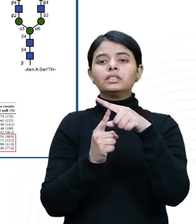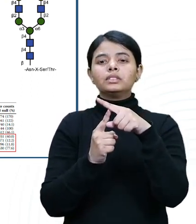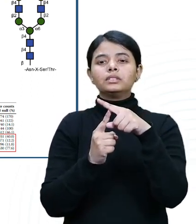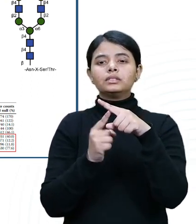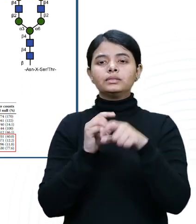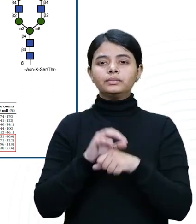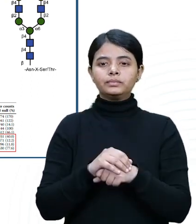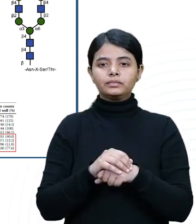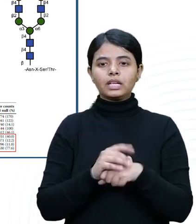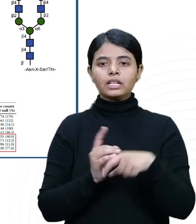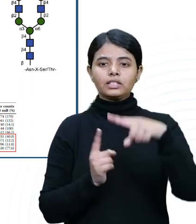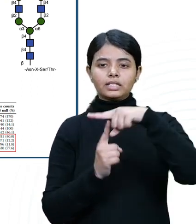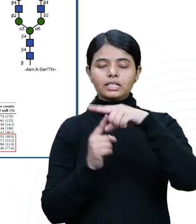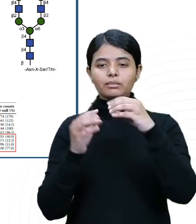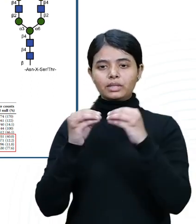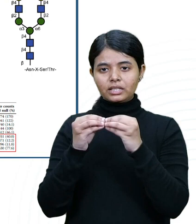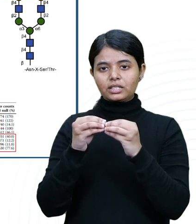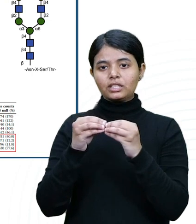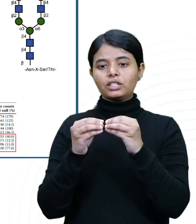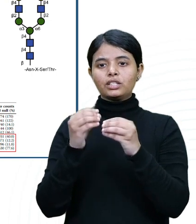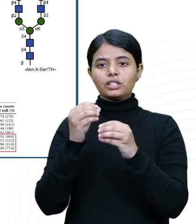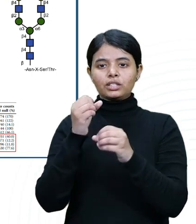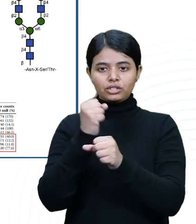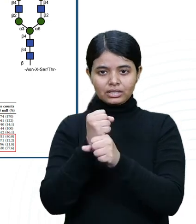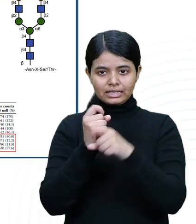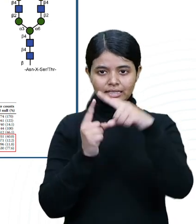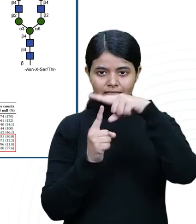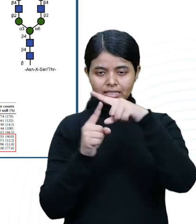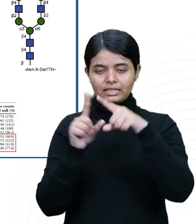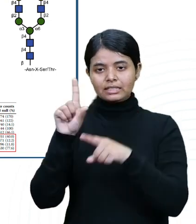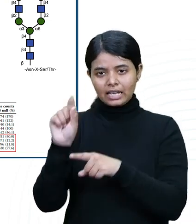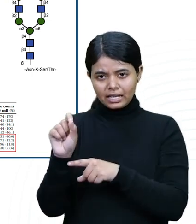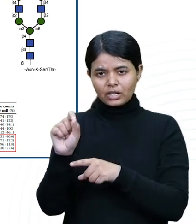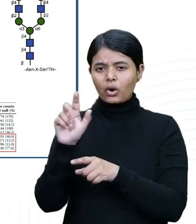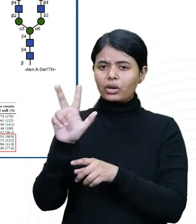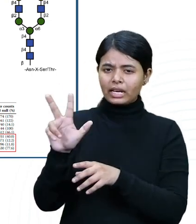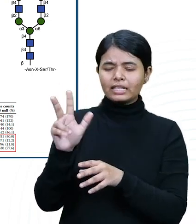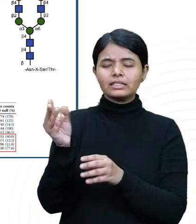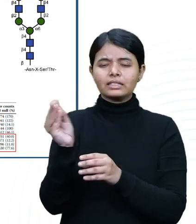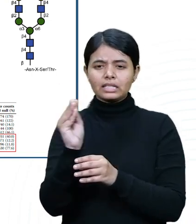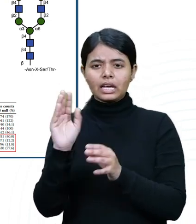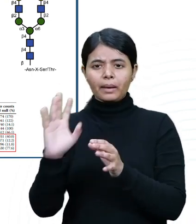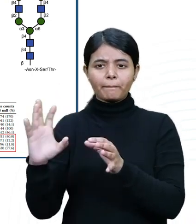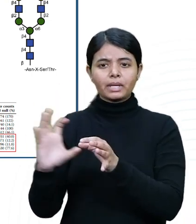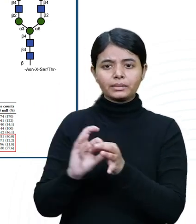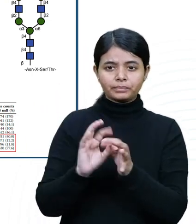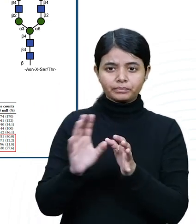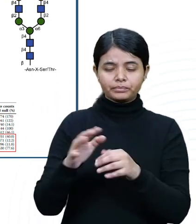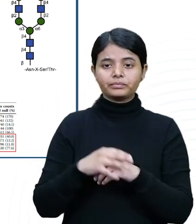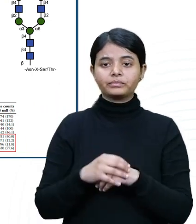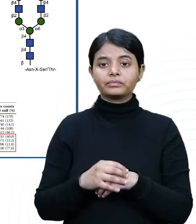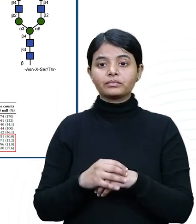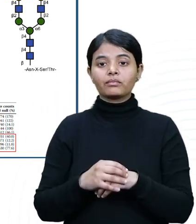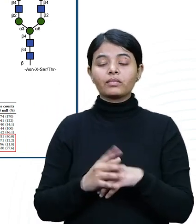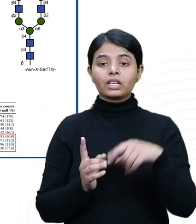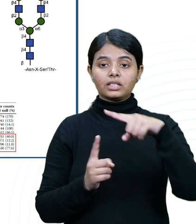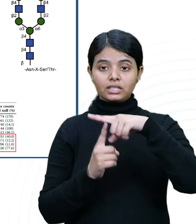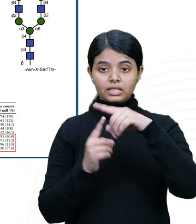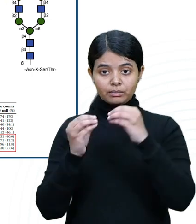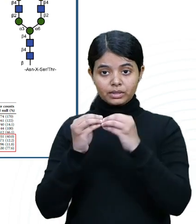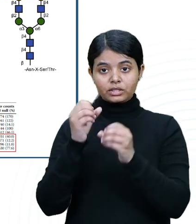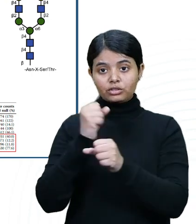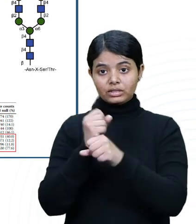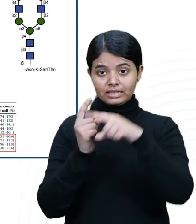see, interestingly, more of 3 substituted galactose in the TBGT10 knockout cell lines, which basically tells